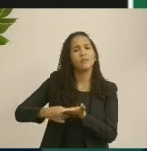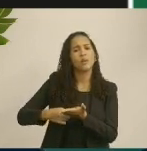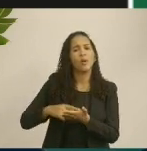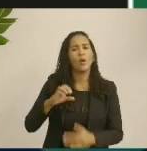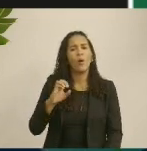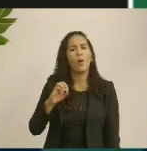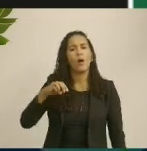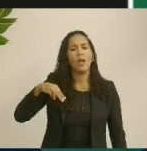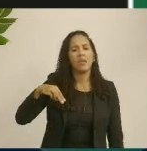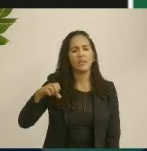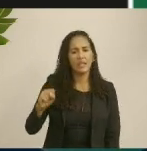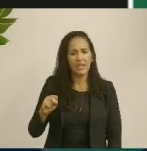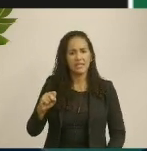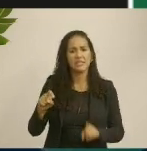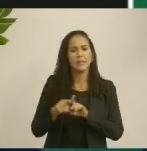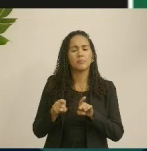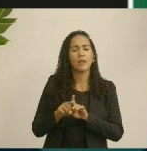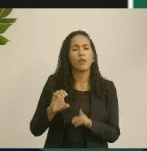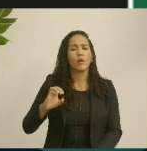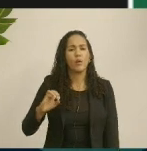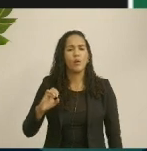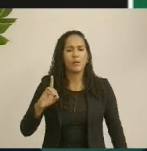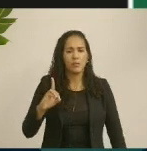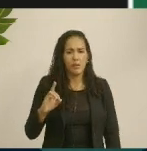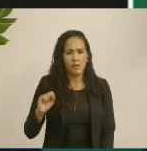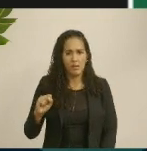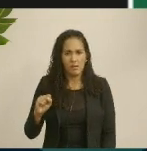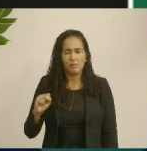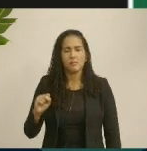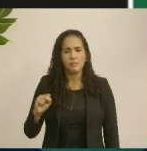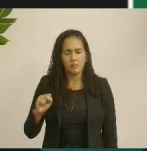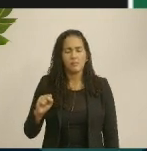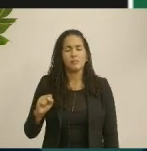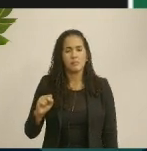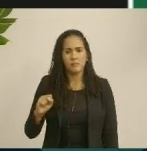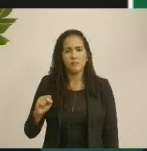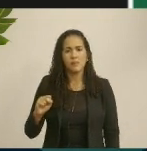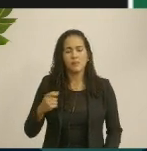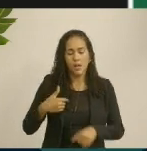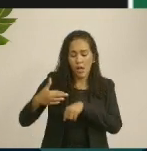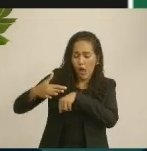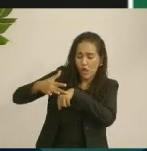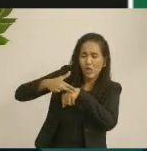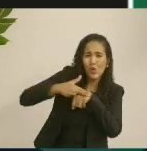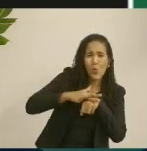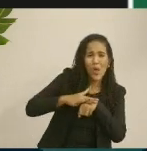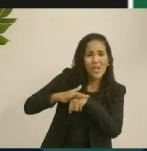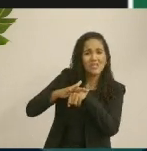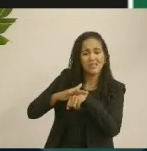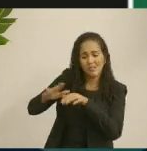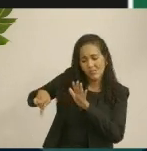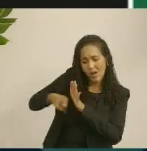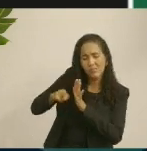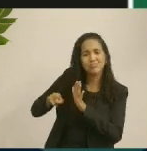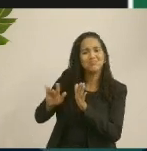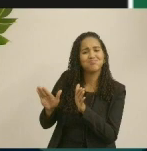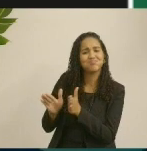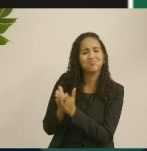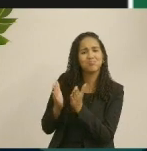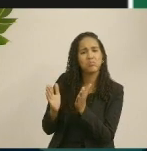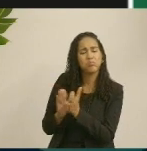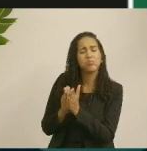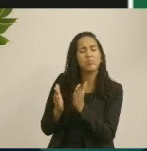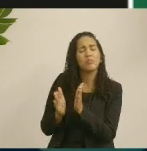that NTDs and neglected diseases of poverty really can sustain